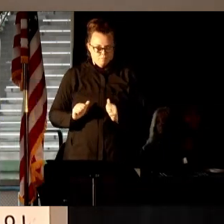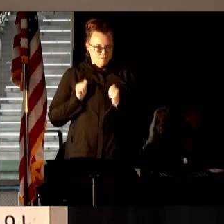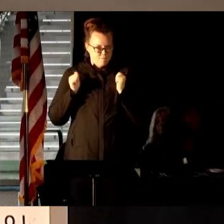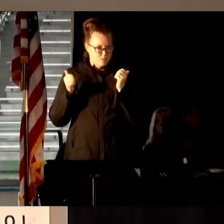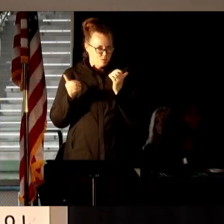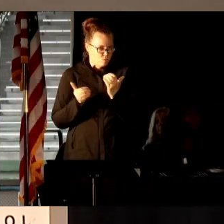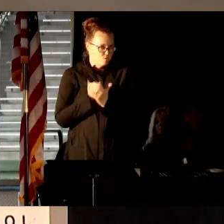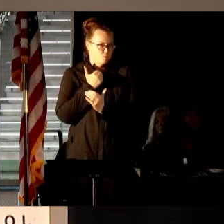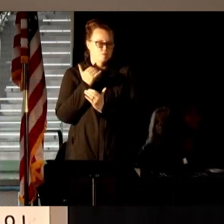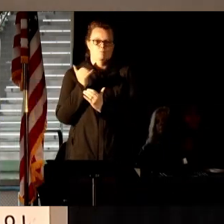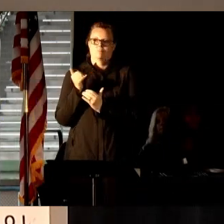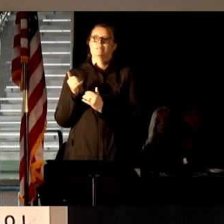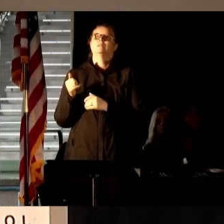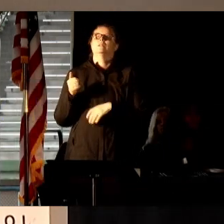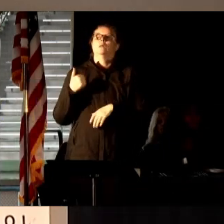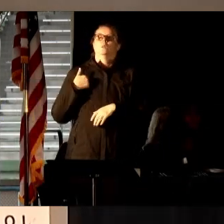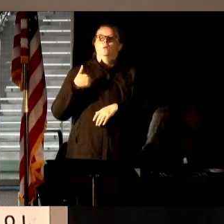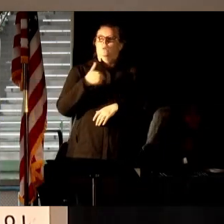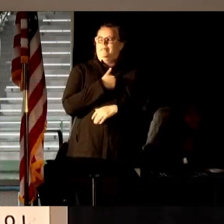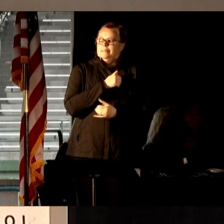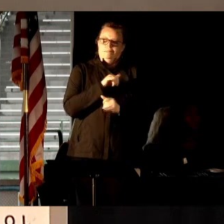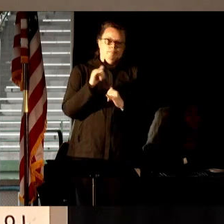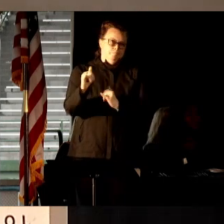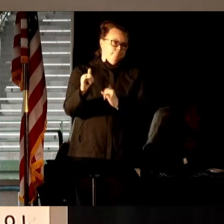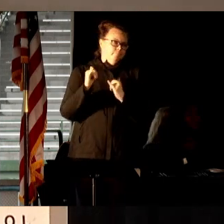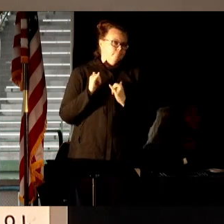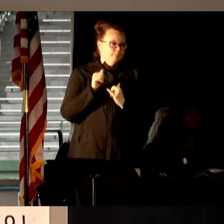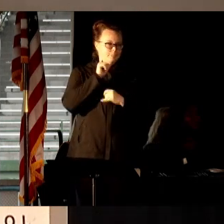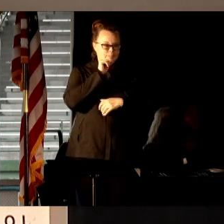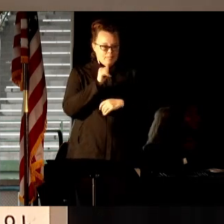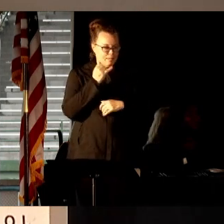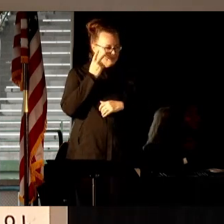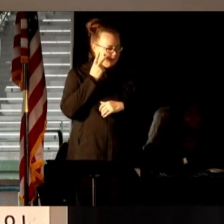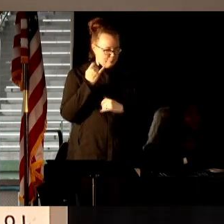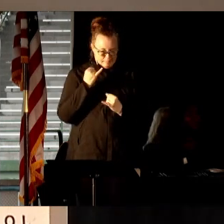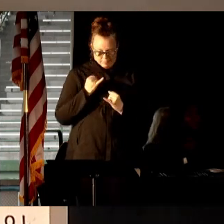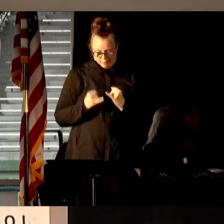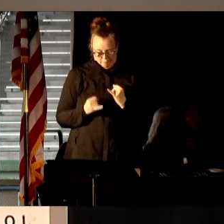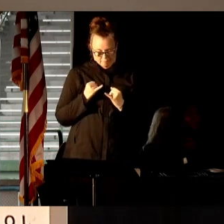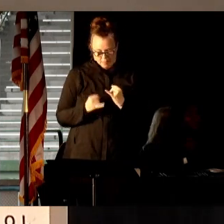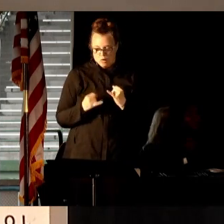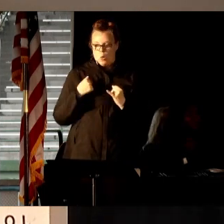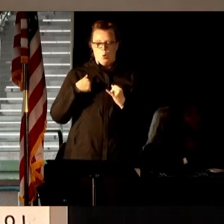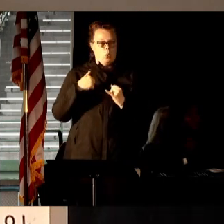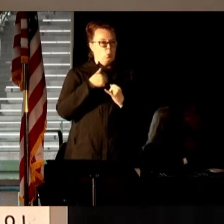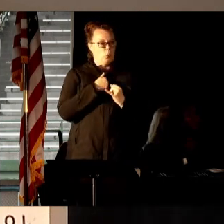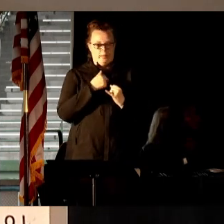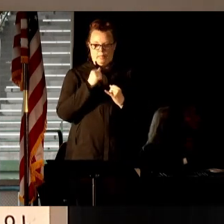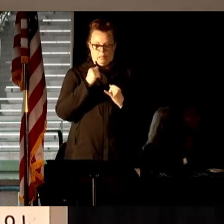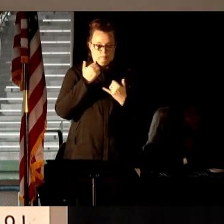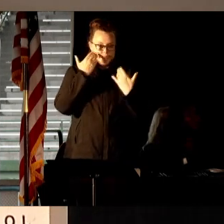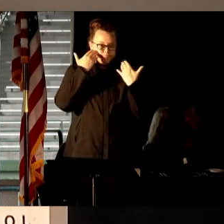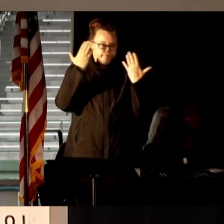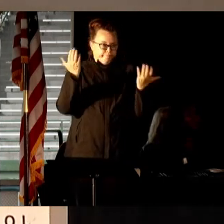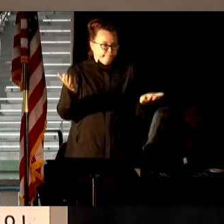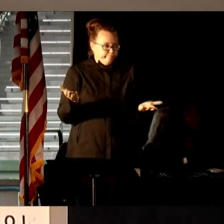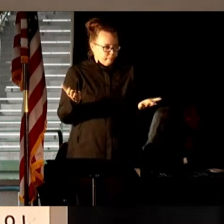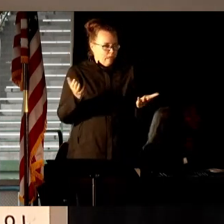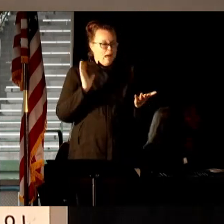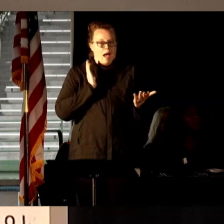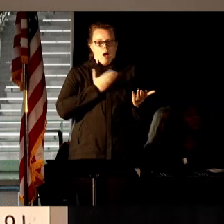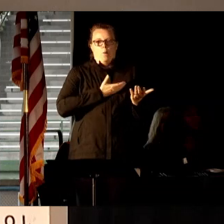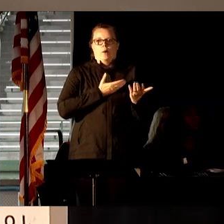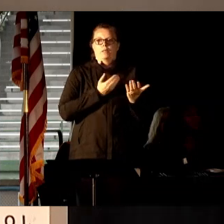the Phoenix, we did not see the end approaching. We were naive, denying the significance of our expanded spring